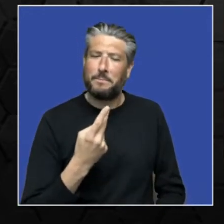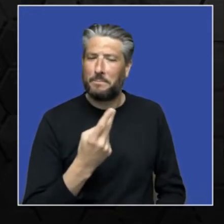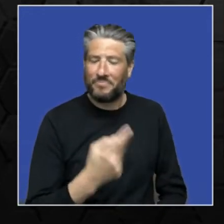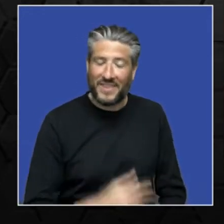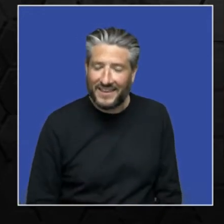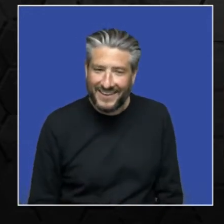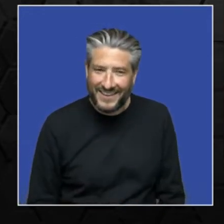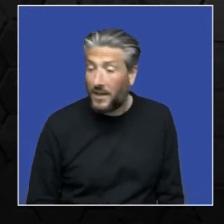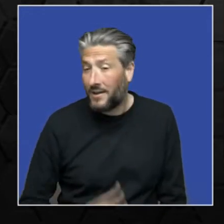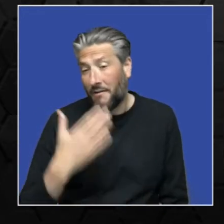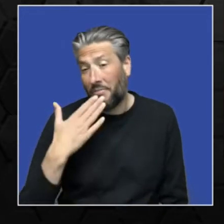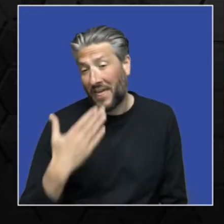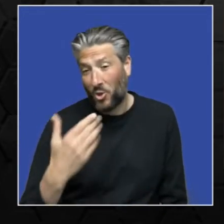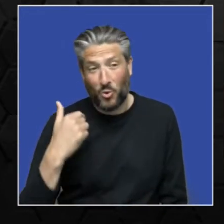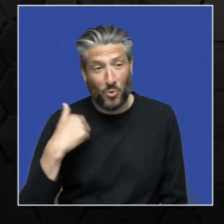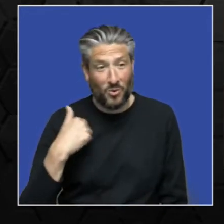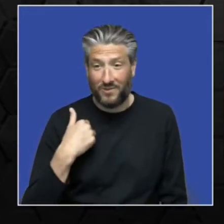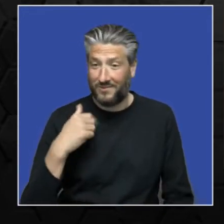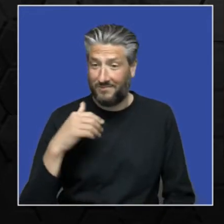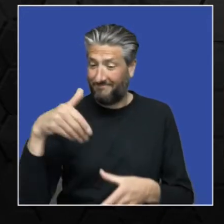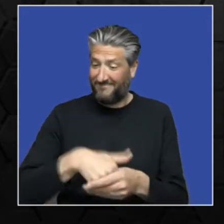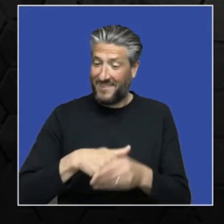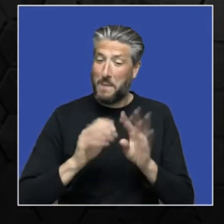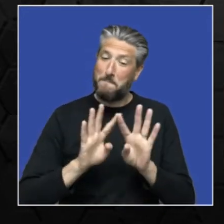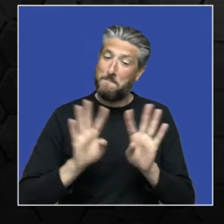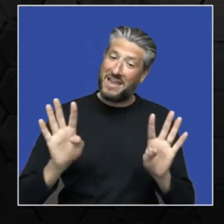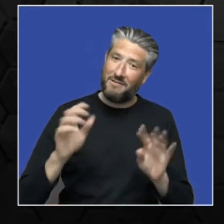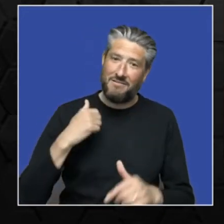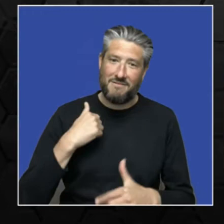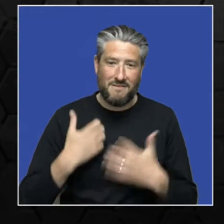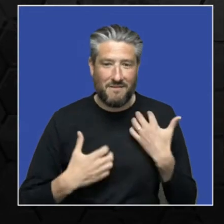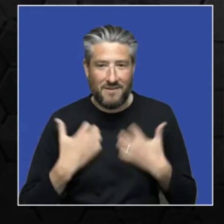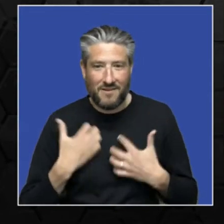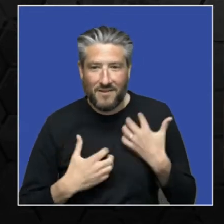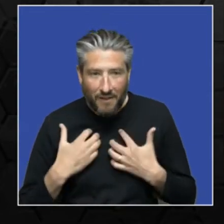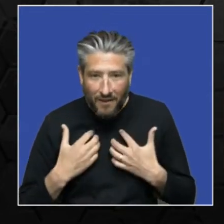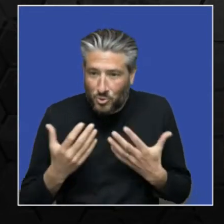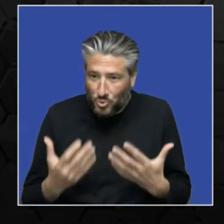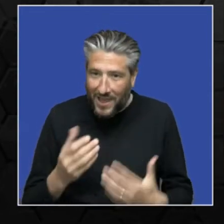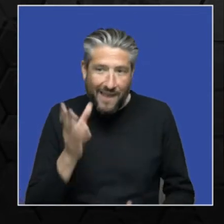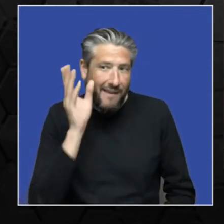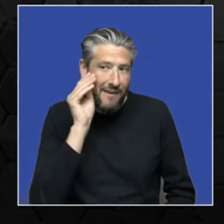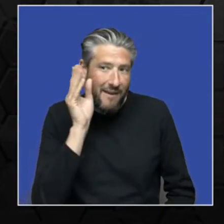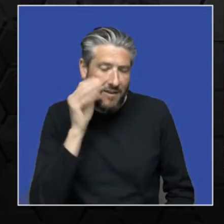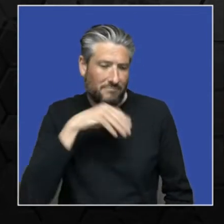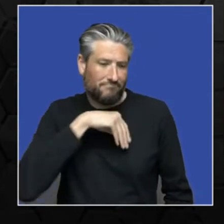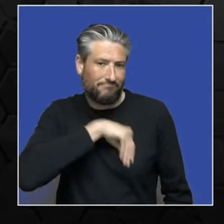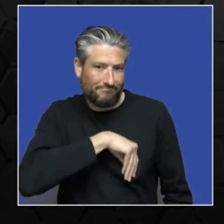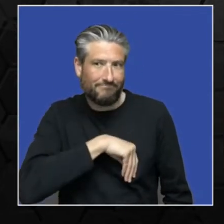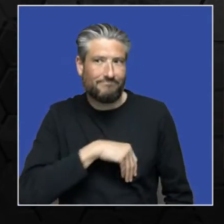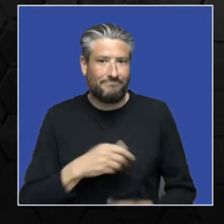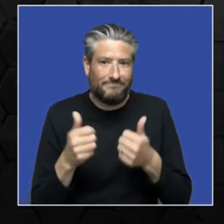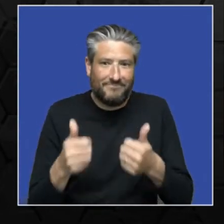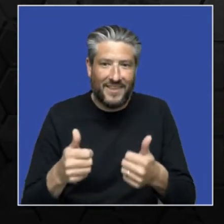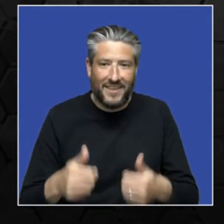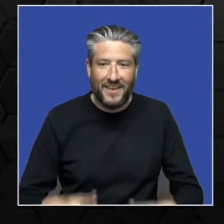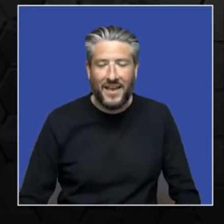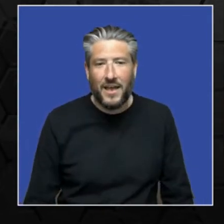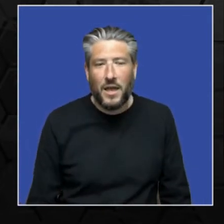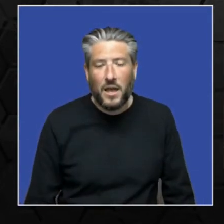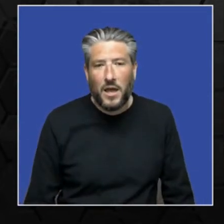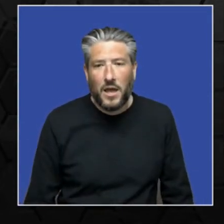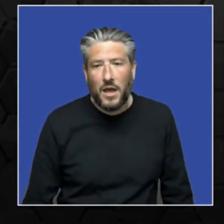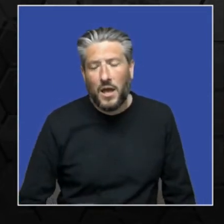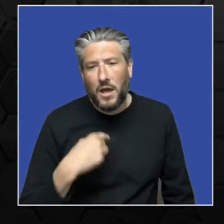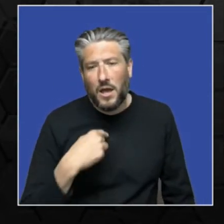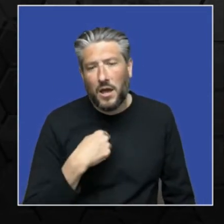it. And I'm sure a lot of them would relate, as you just said. Coming to my experience so far that I've faced, whatever the